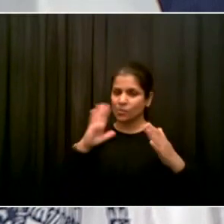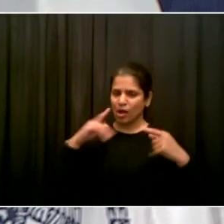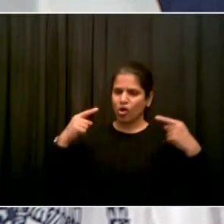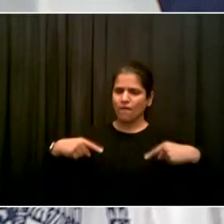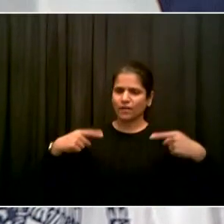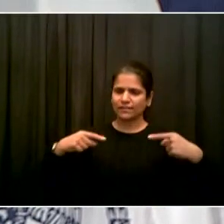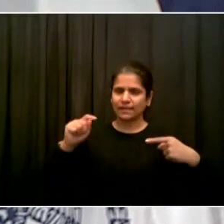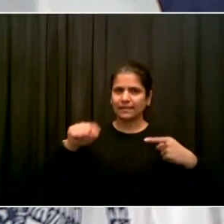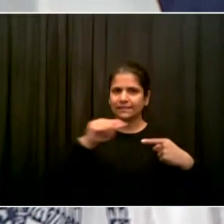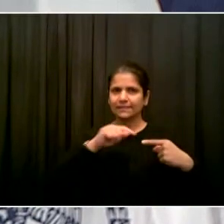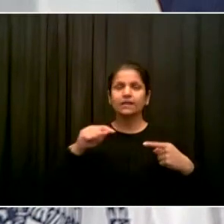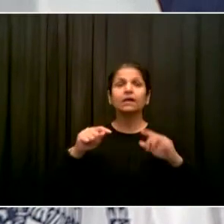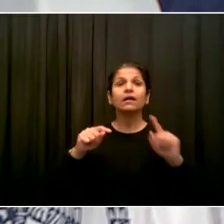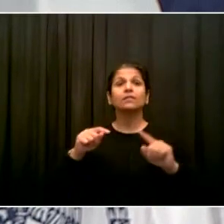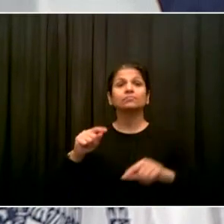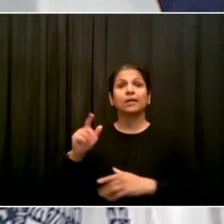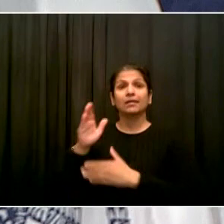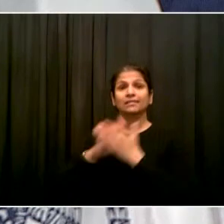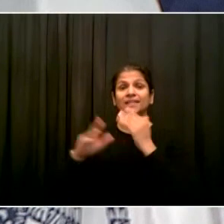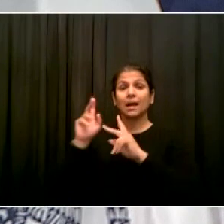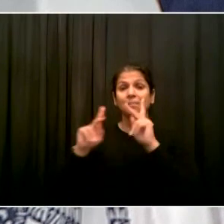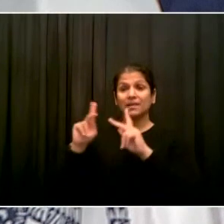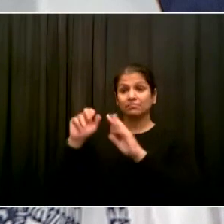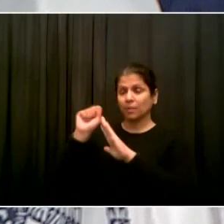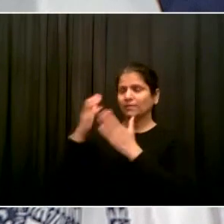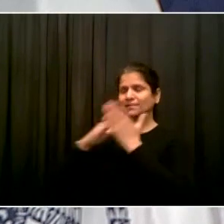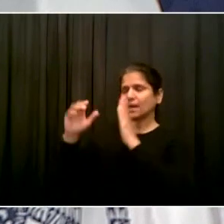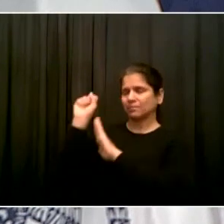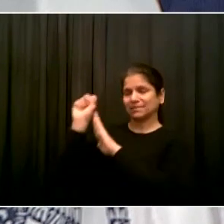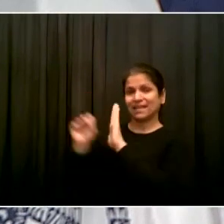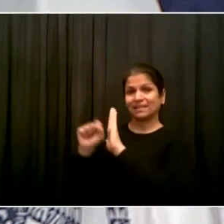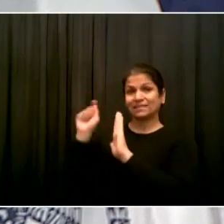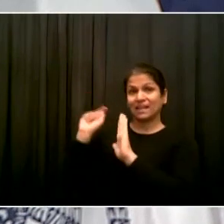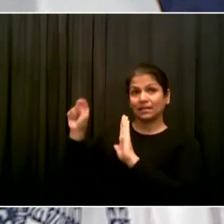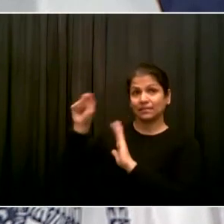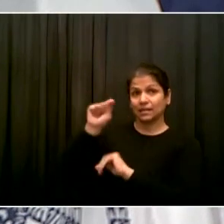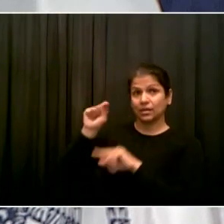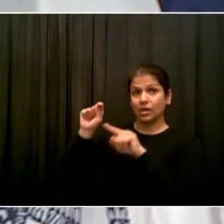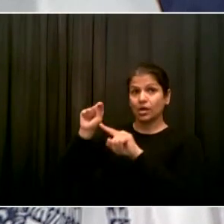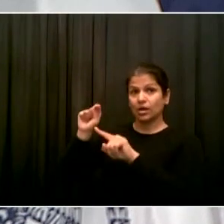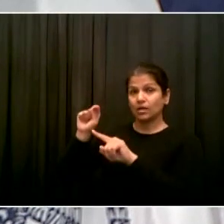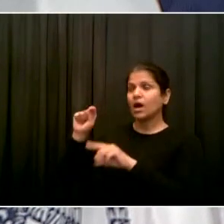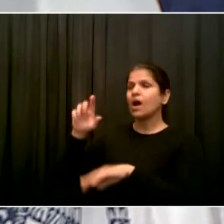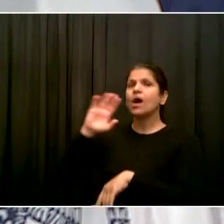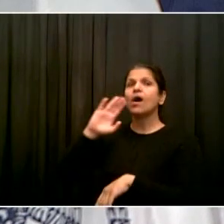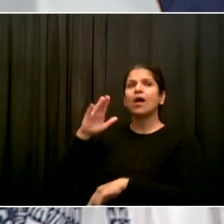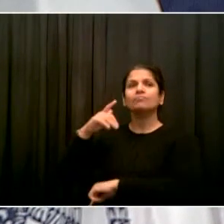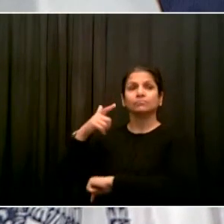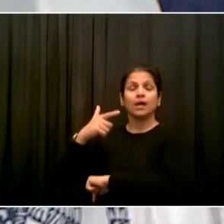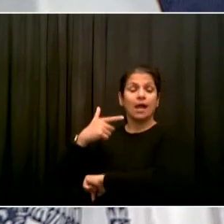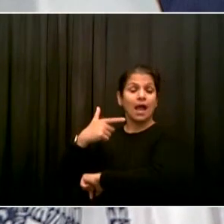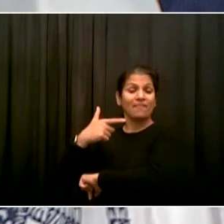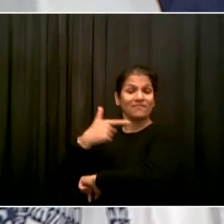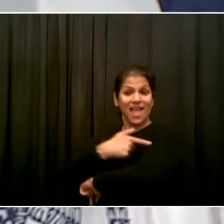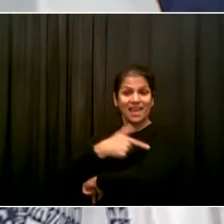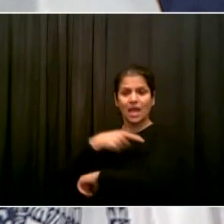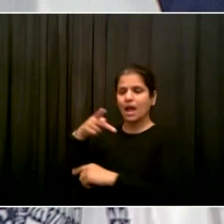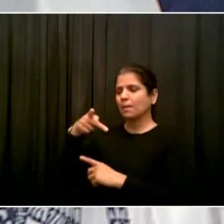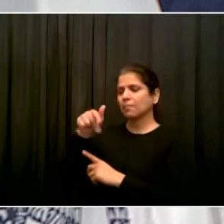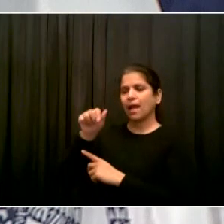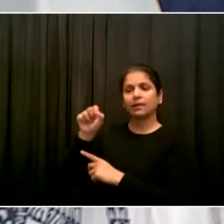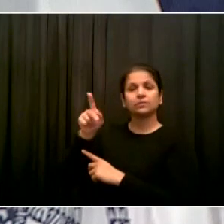are supporting vaccine passports, including New York. Now, I'm wondering if you would support